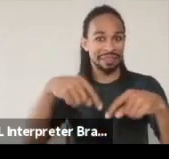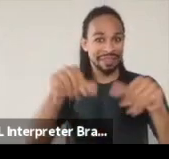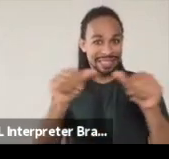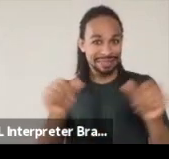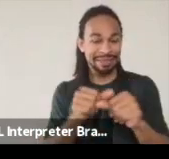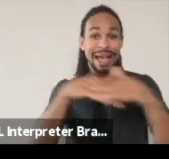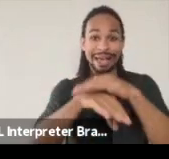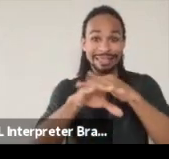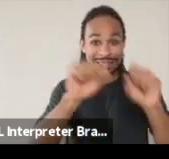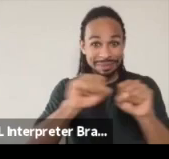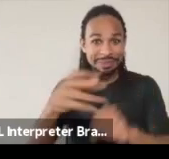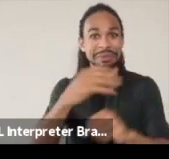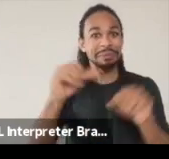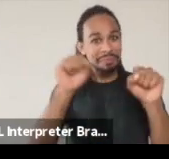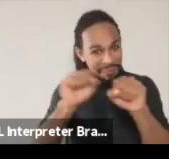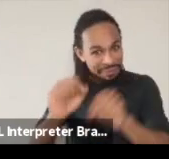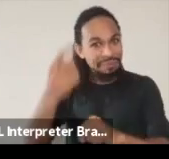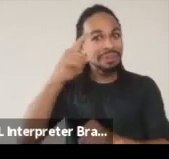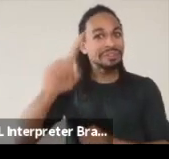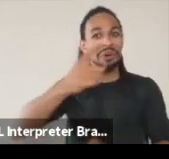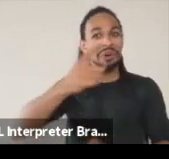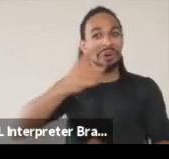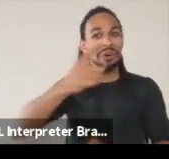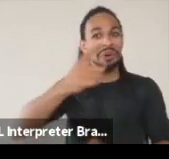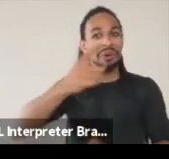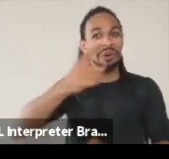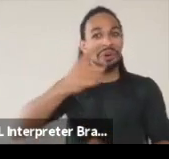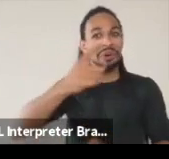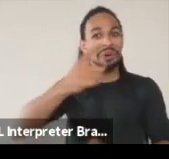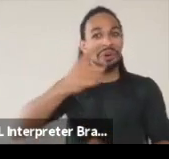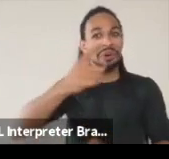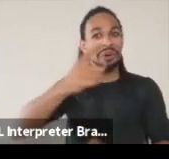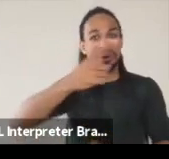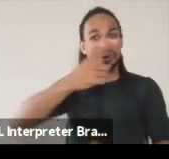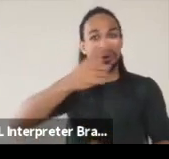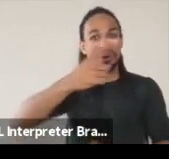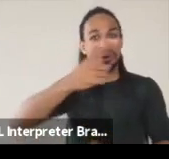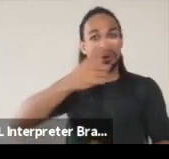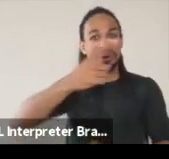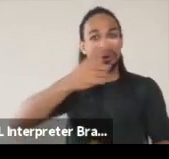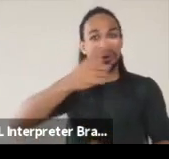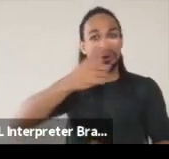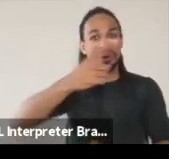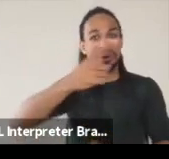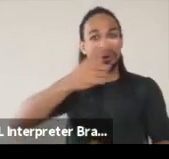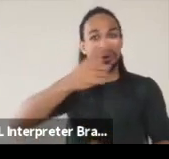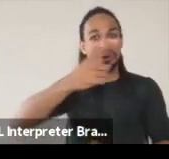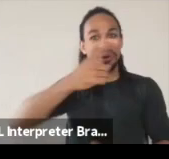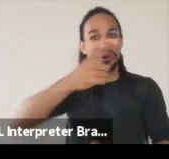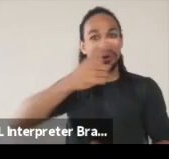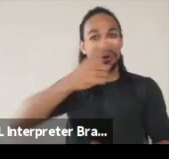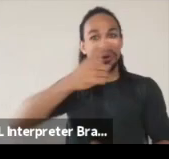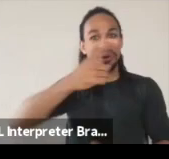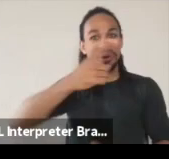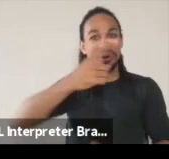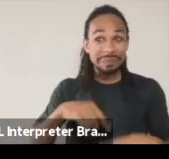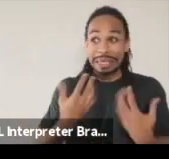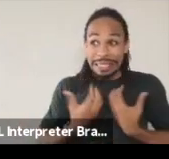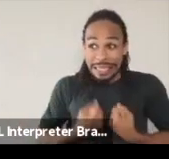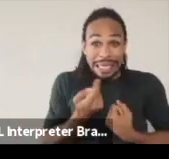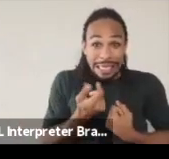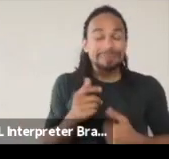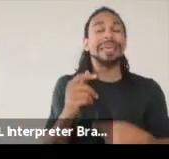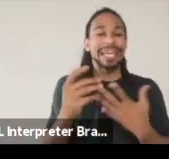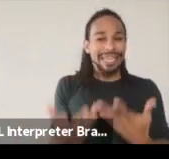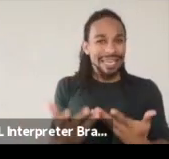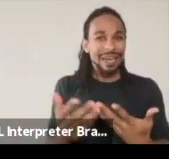accessible and possible. We didn't talk enough because we were so pressed for time around the intersectional